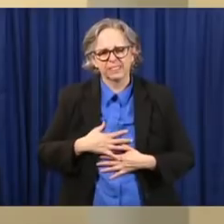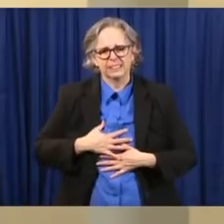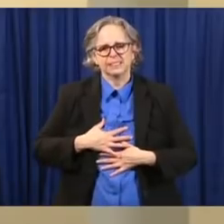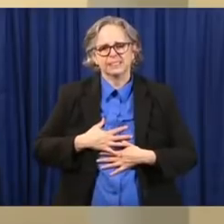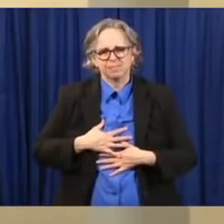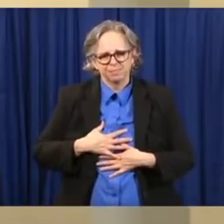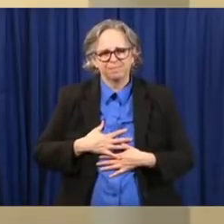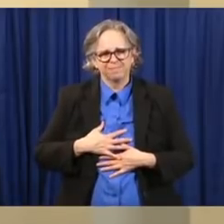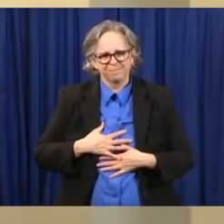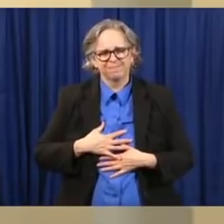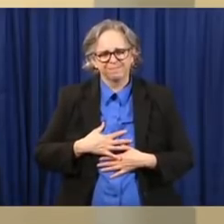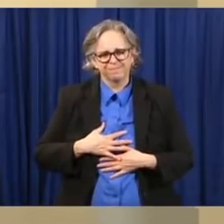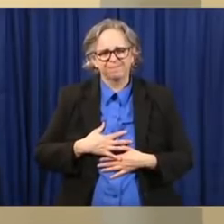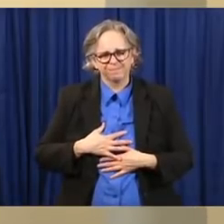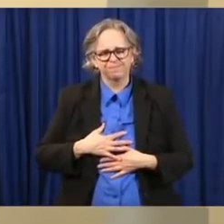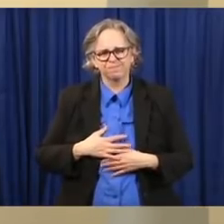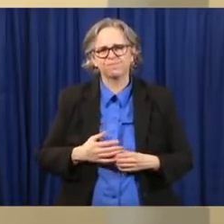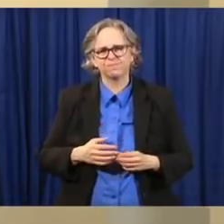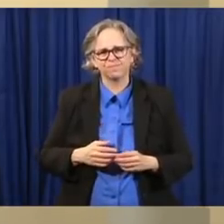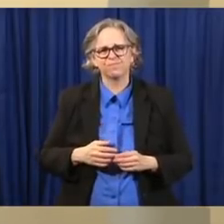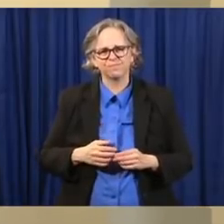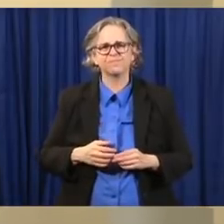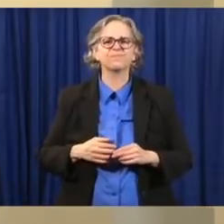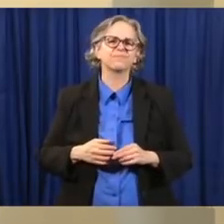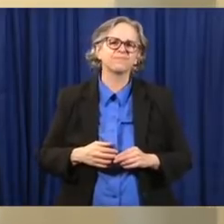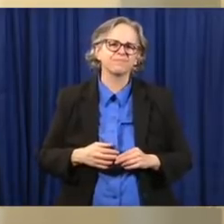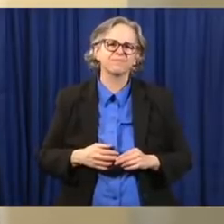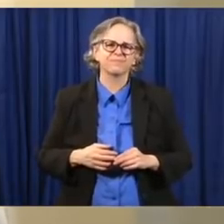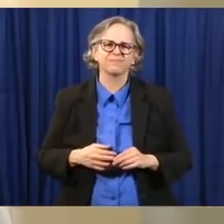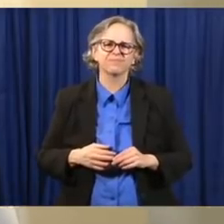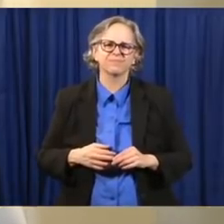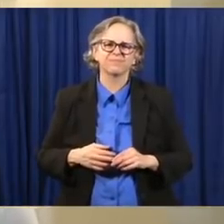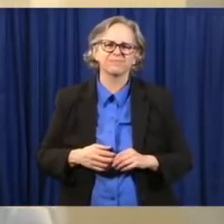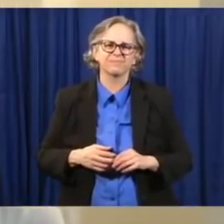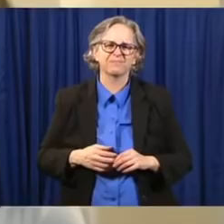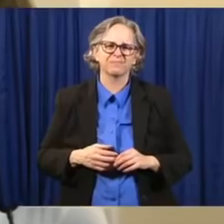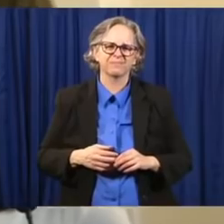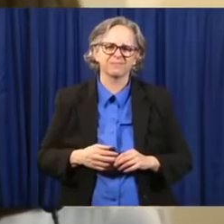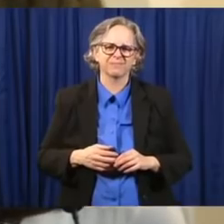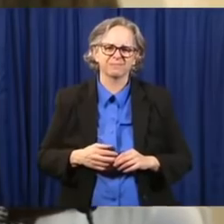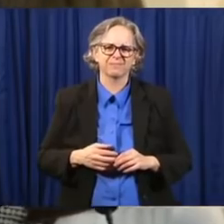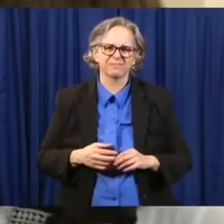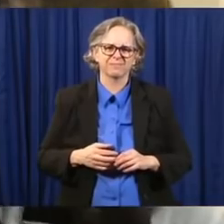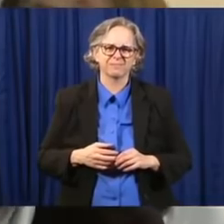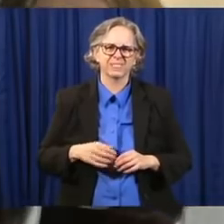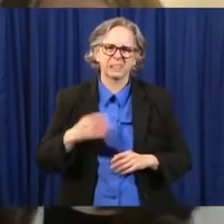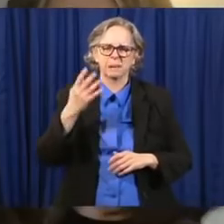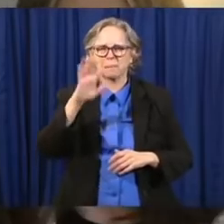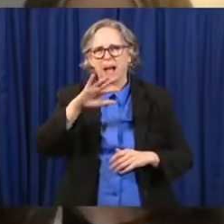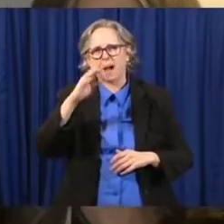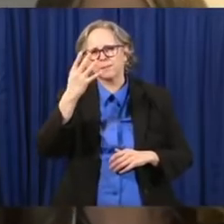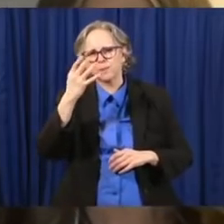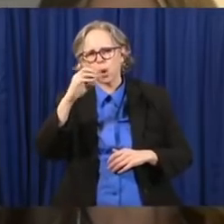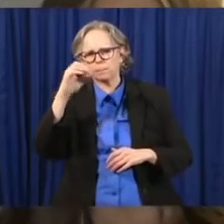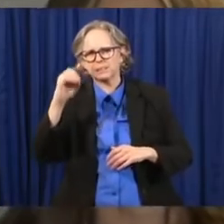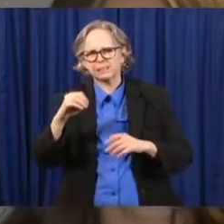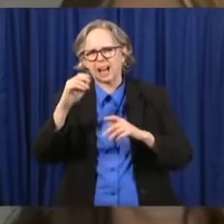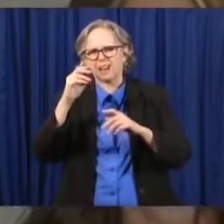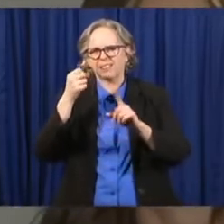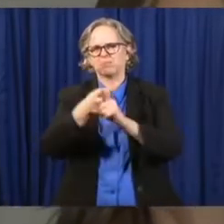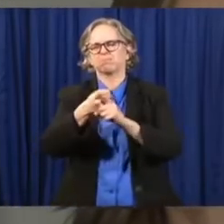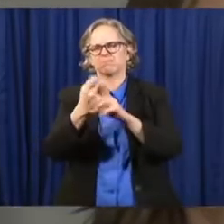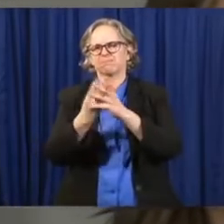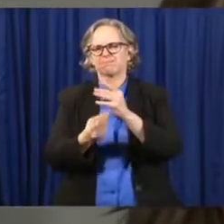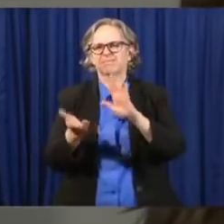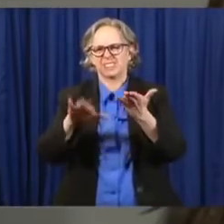again, we are still at about deaths in about 4% of our cases. So this is, again,